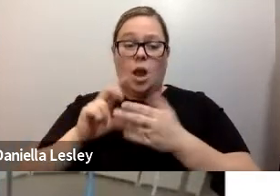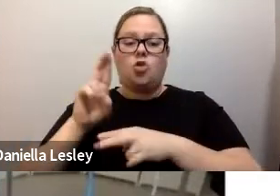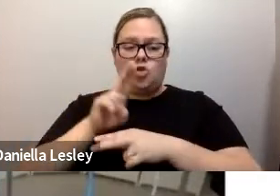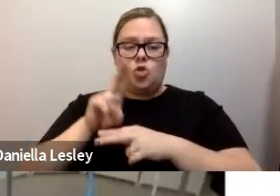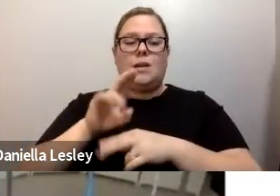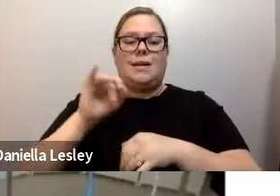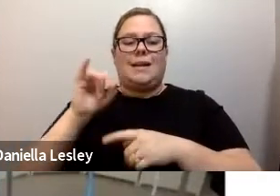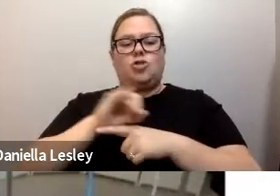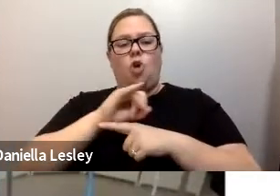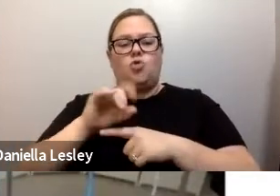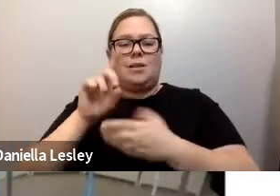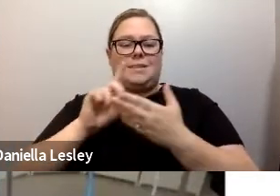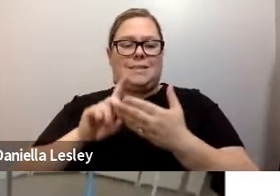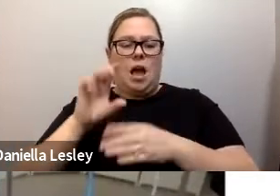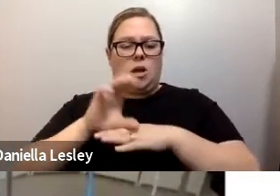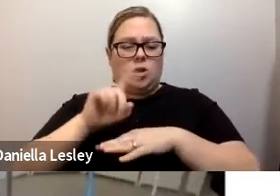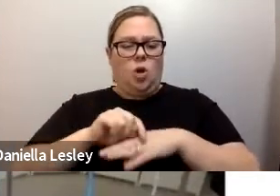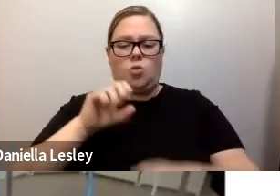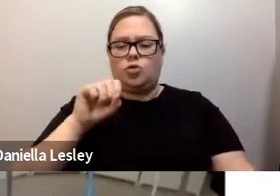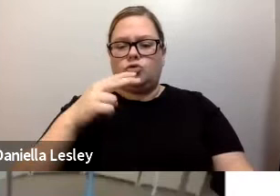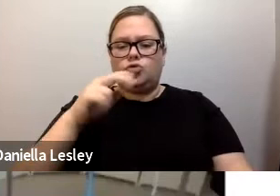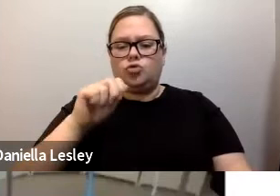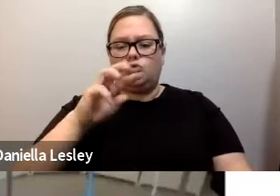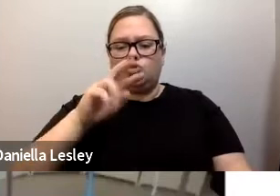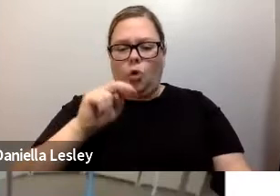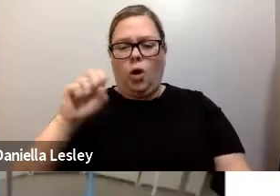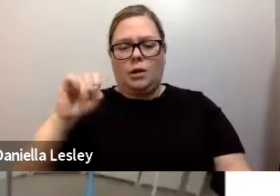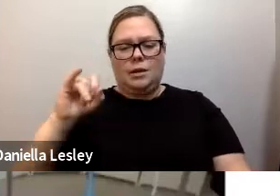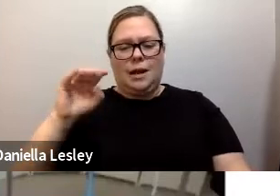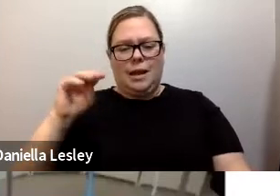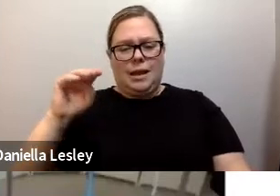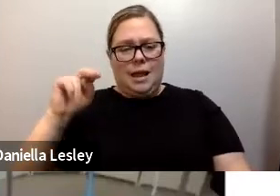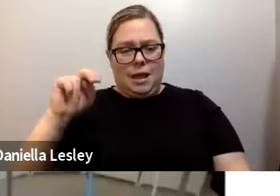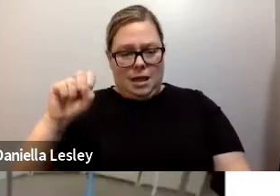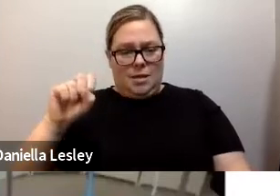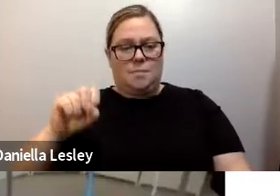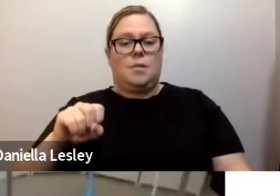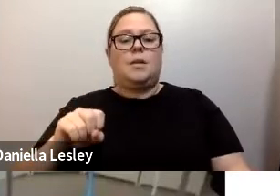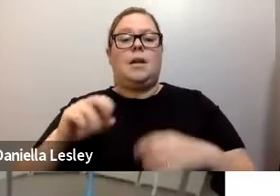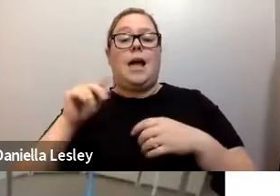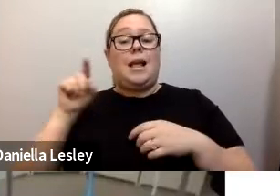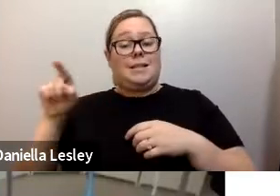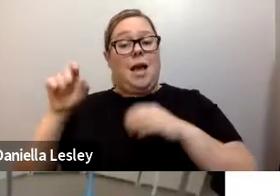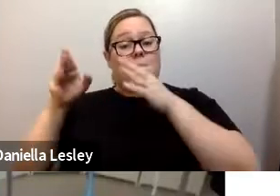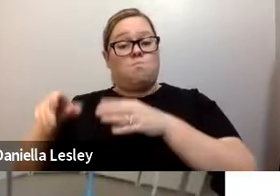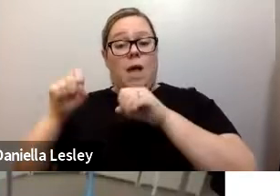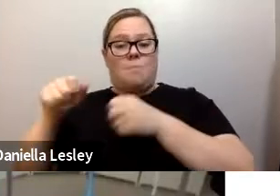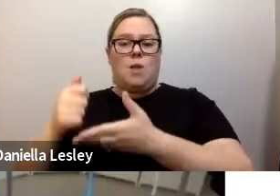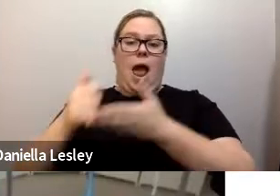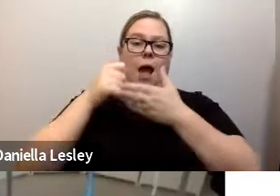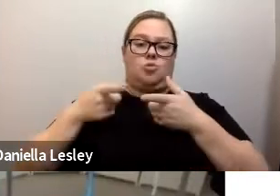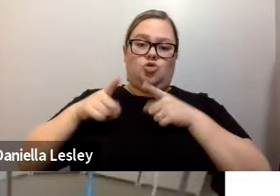consultant, Sean Simmons, from Objective Design. And he was able to help us throughout the